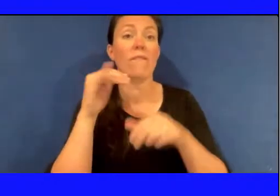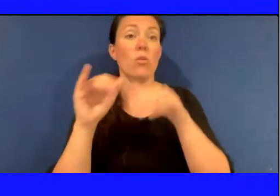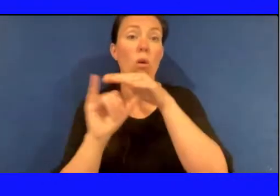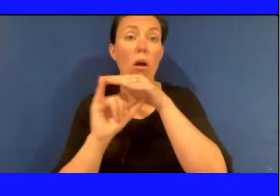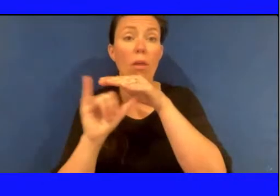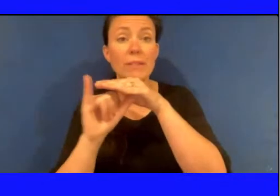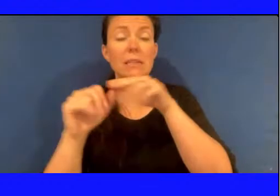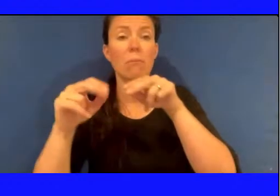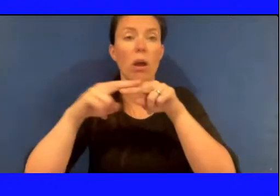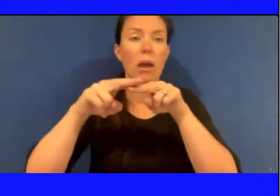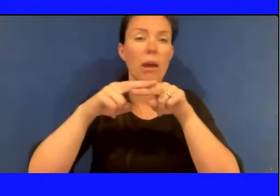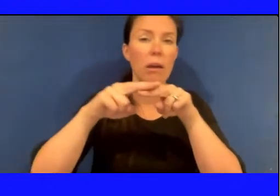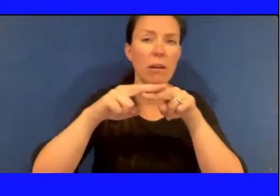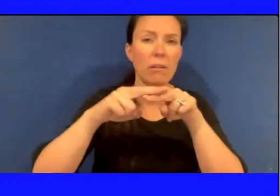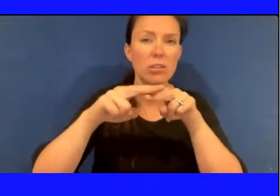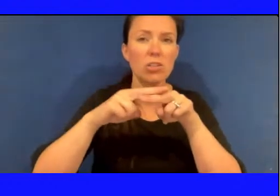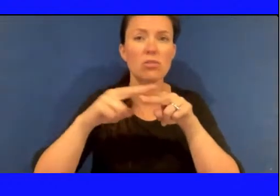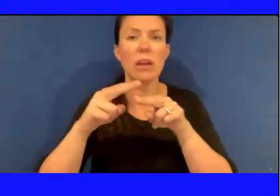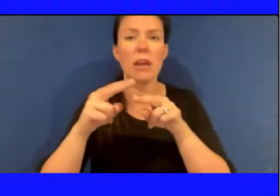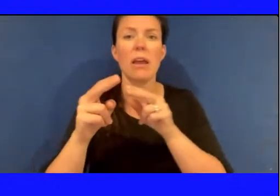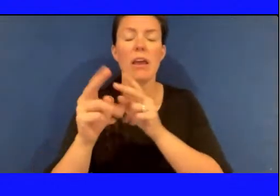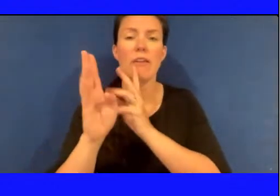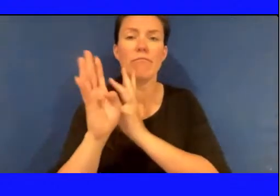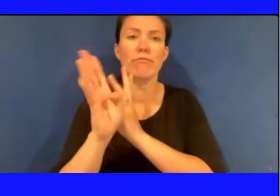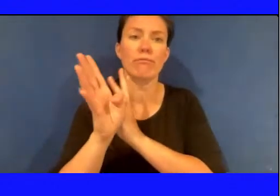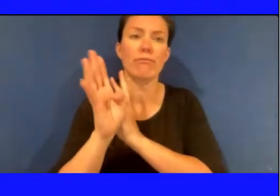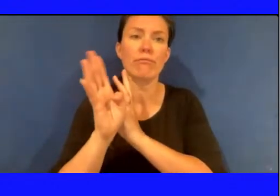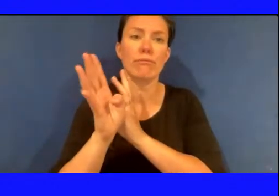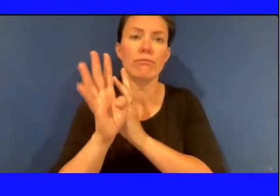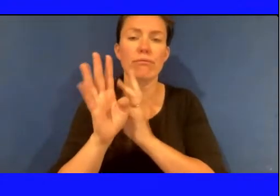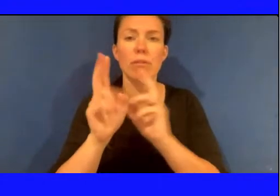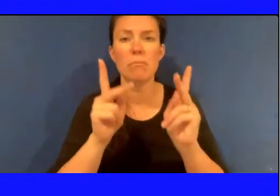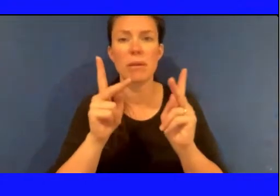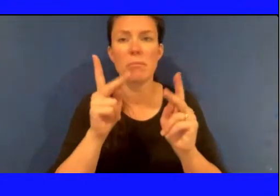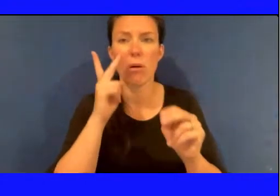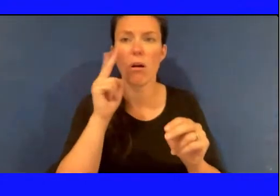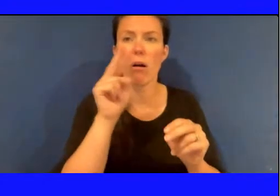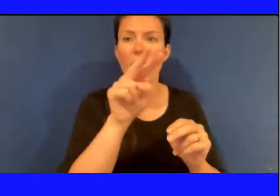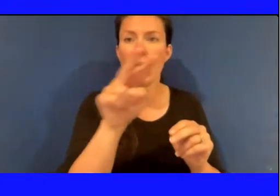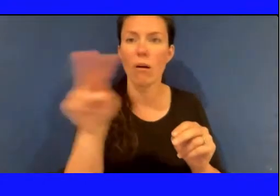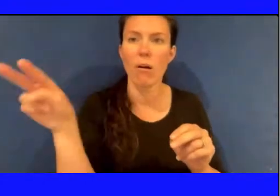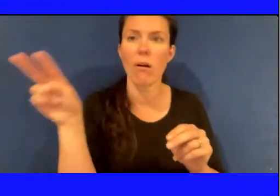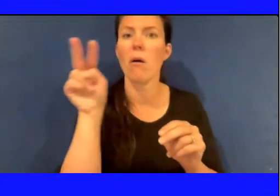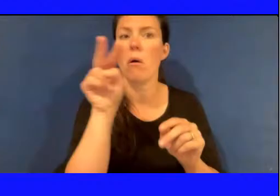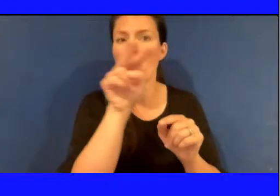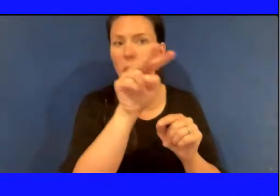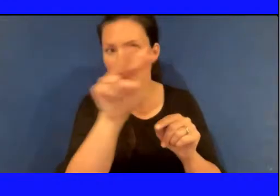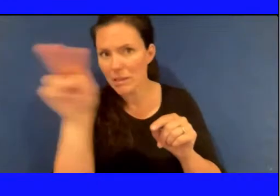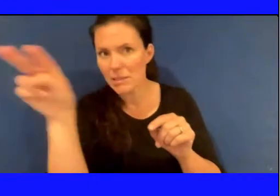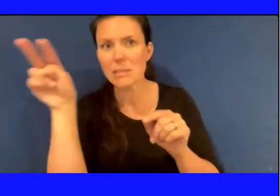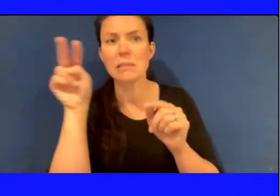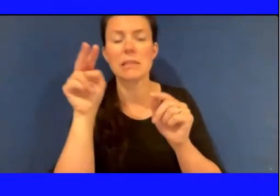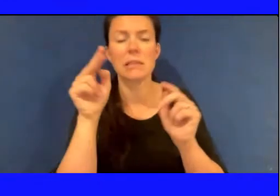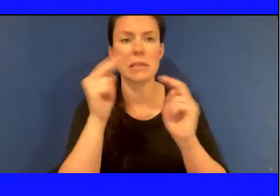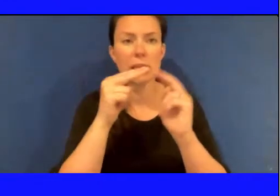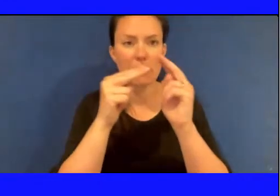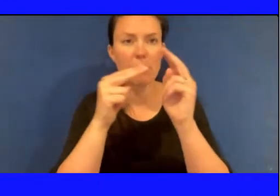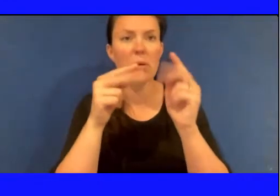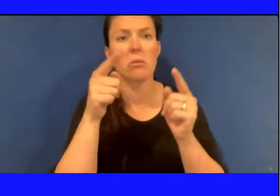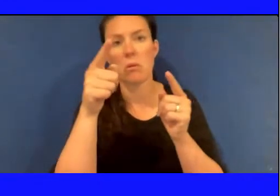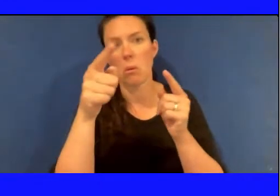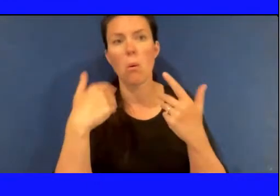there's tens of thousands of people every day passing on the subway should see that there's been an expansion and that they realize and remember that